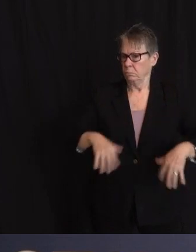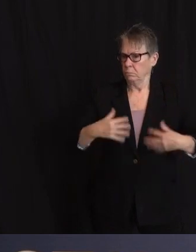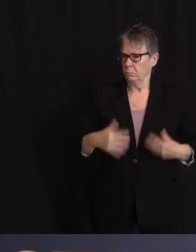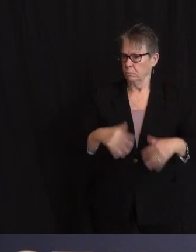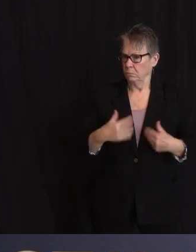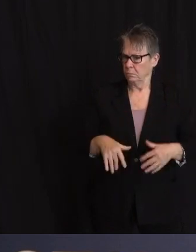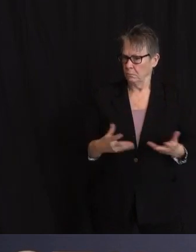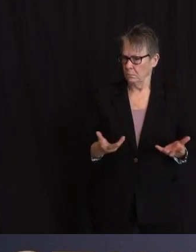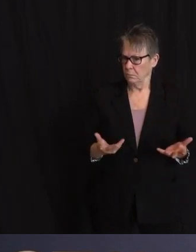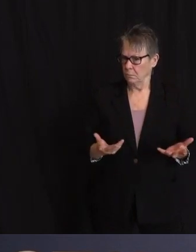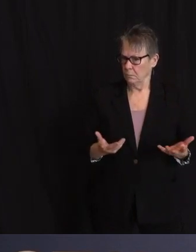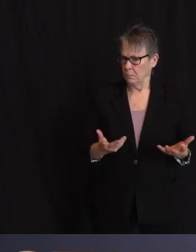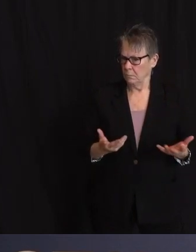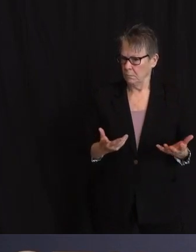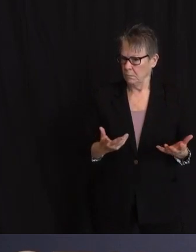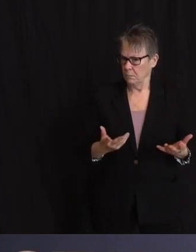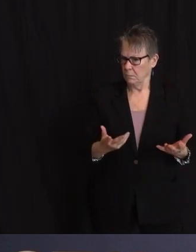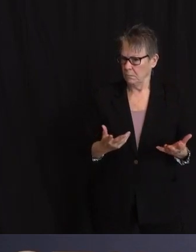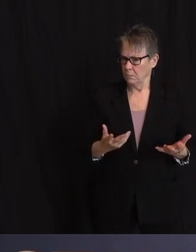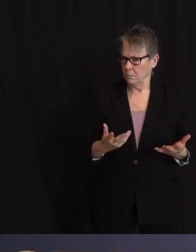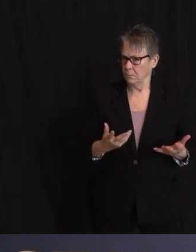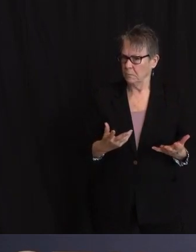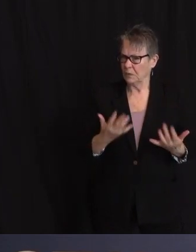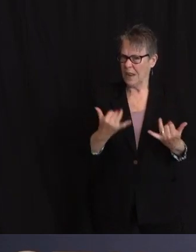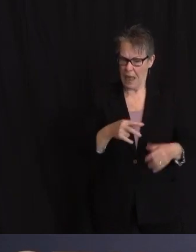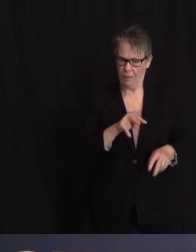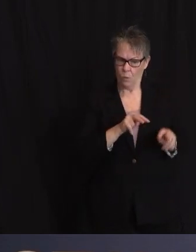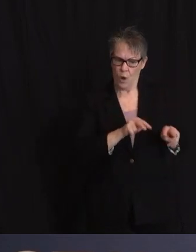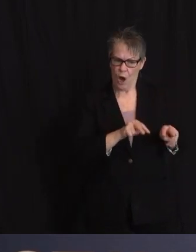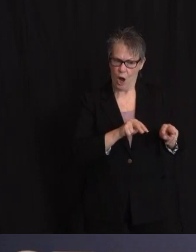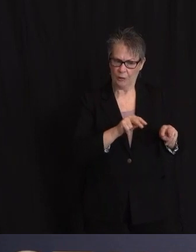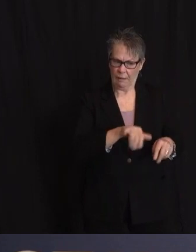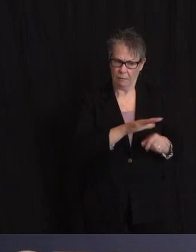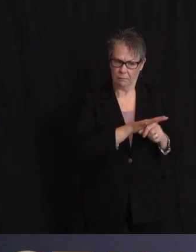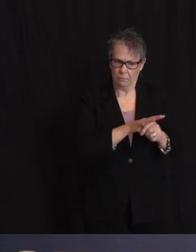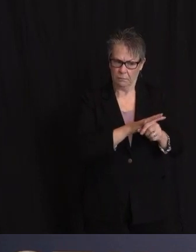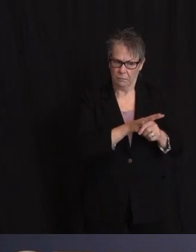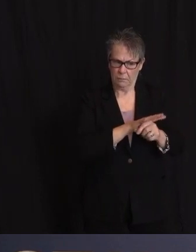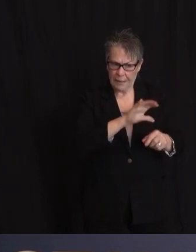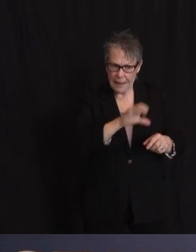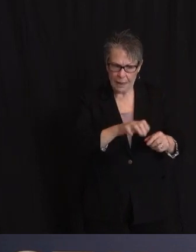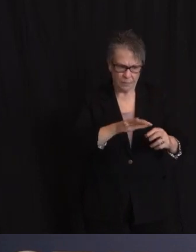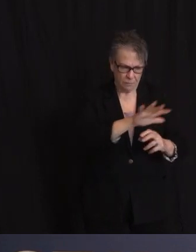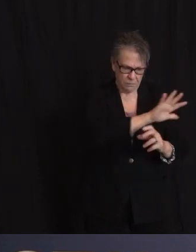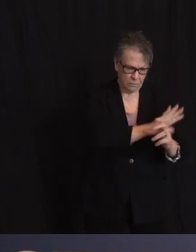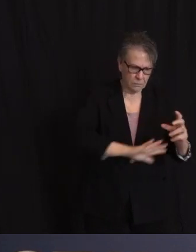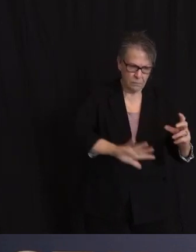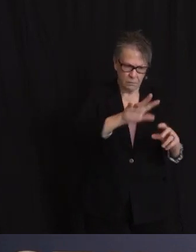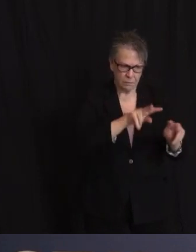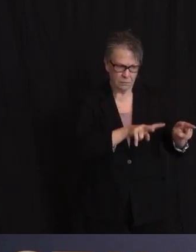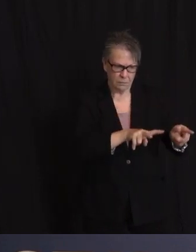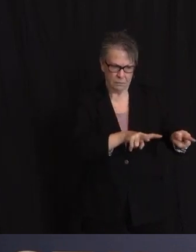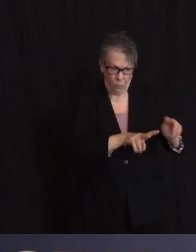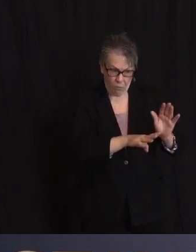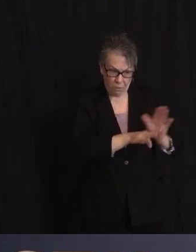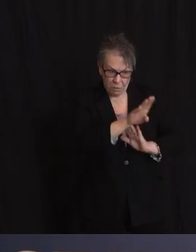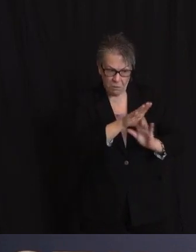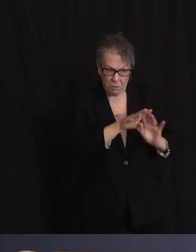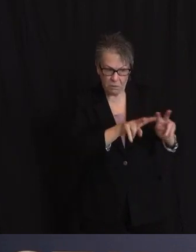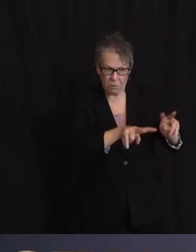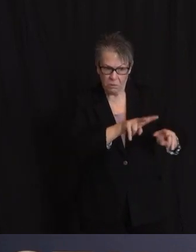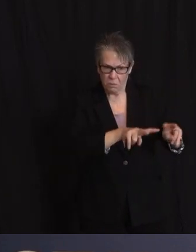are fewer. We're watching them very carefully. I'm working very closely right now with Kevin O'Dowd